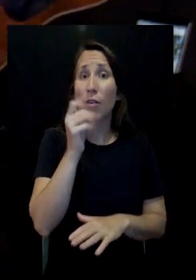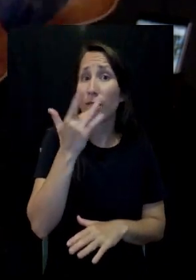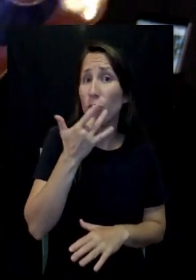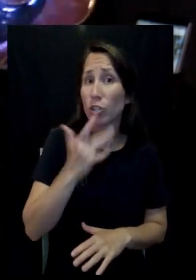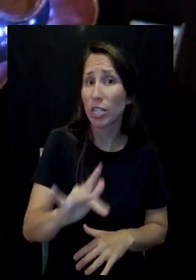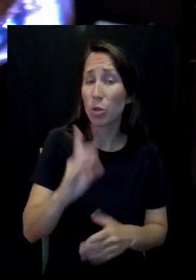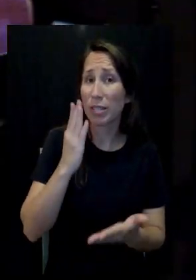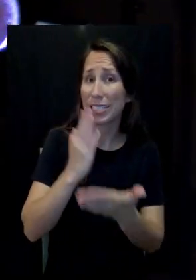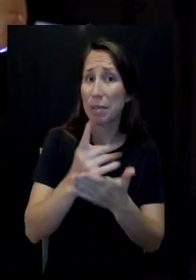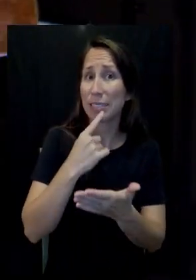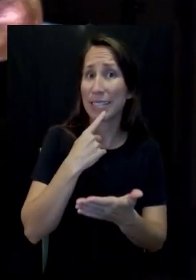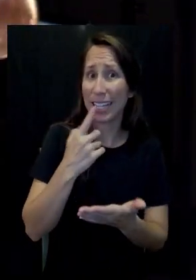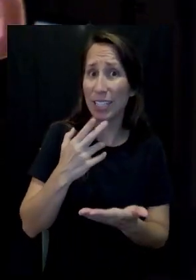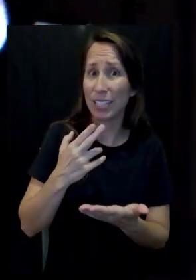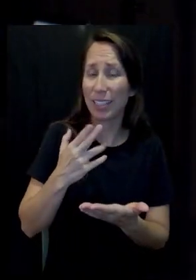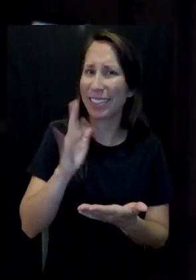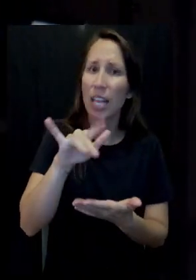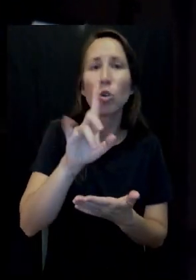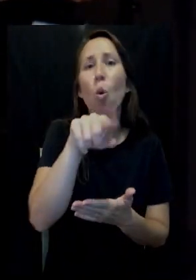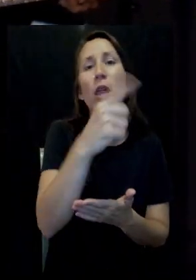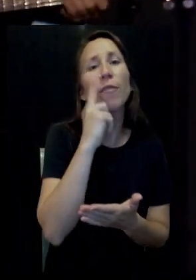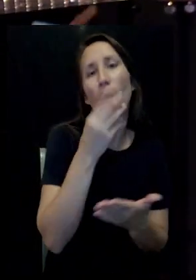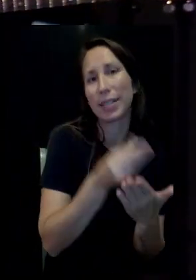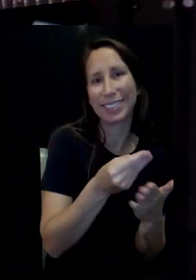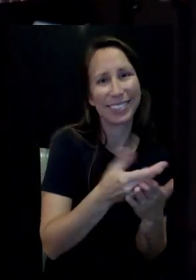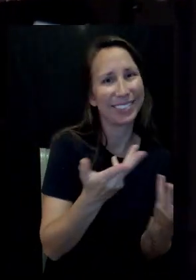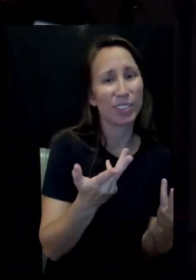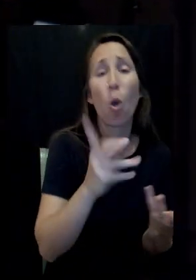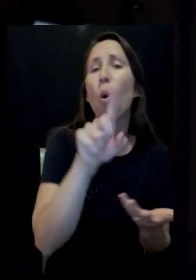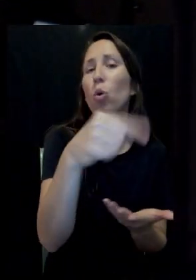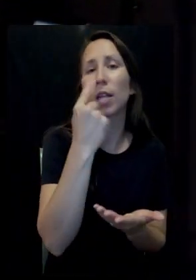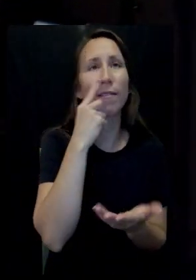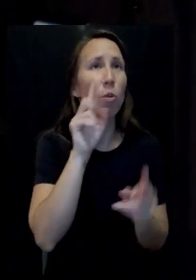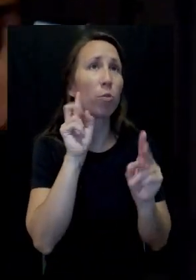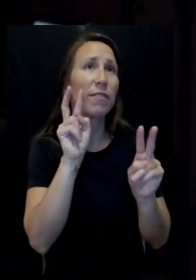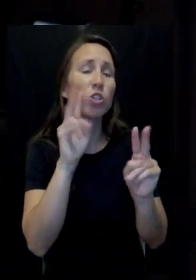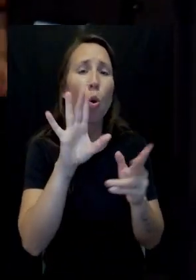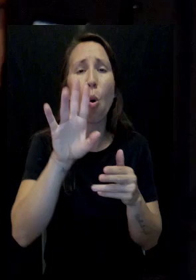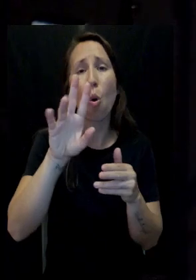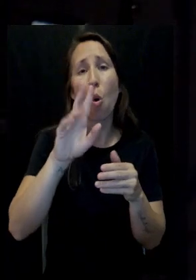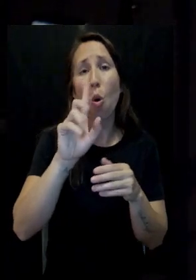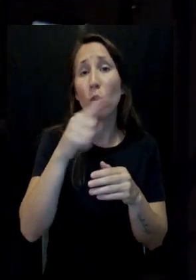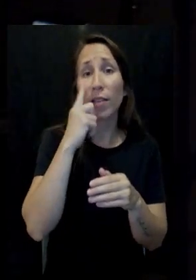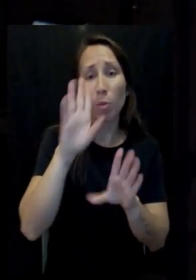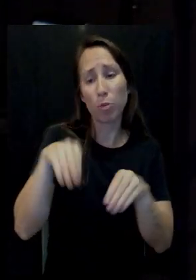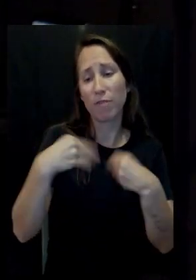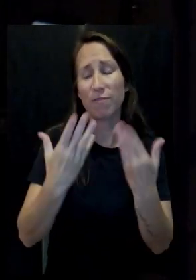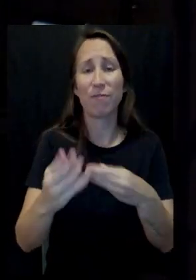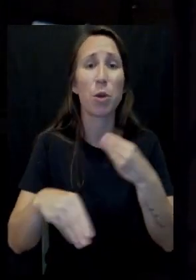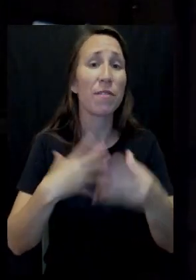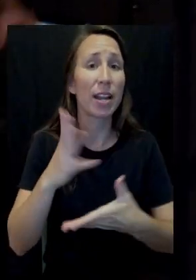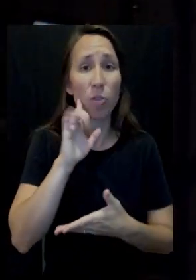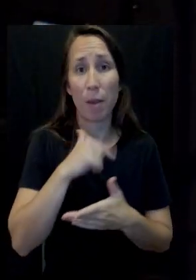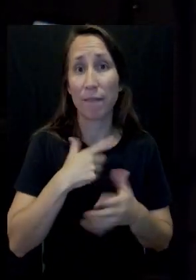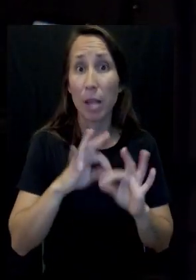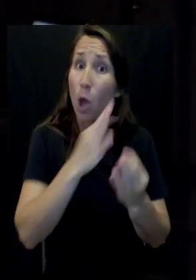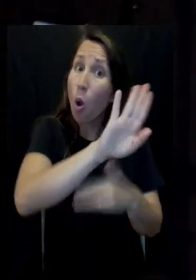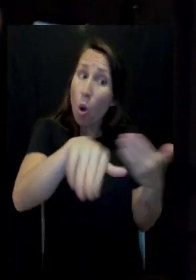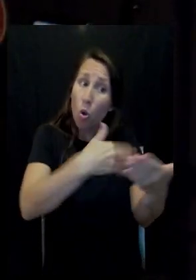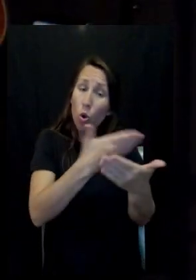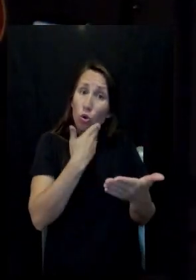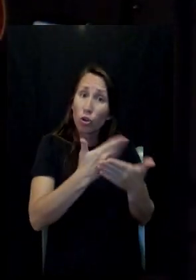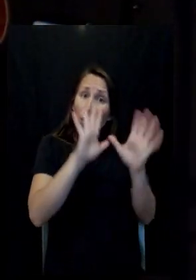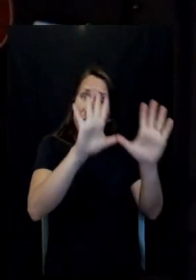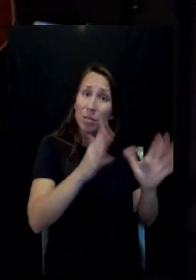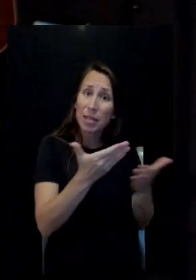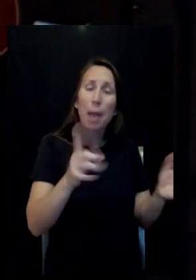Unfortunately, what we do is we stop short of saying that's just for money or just for provision or just being able to provide for my family, which is all